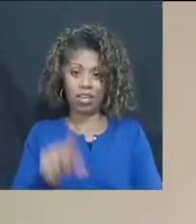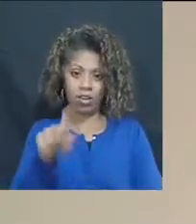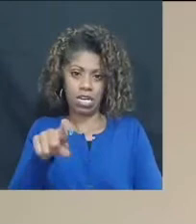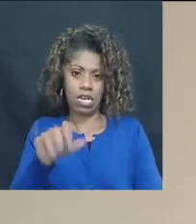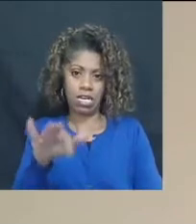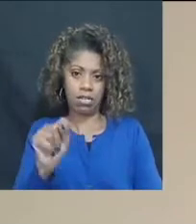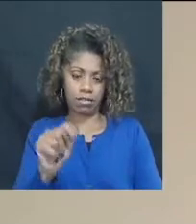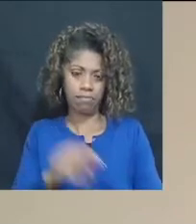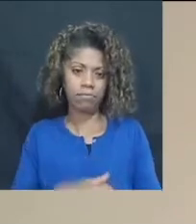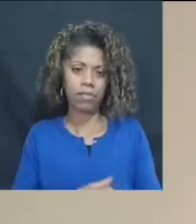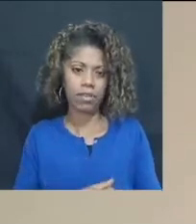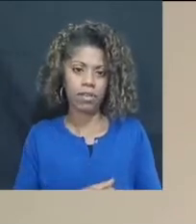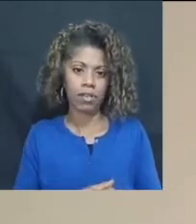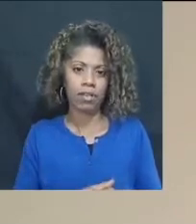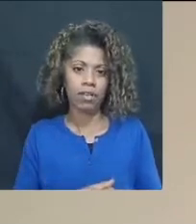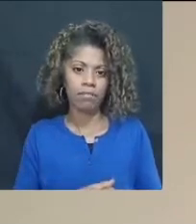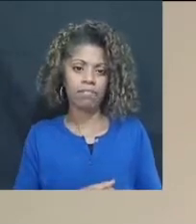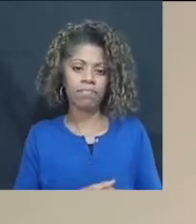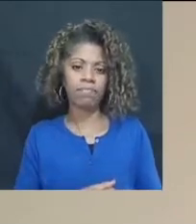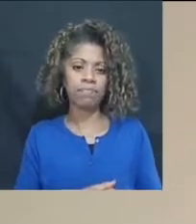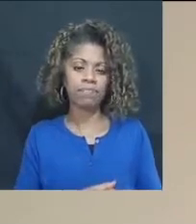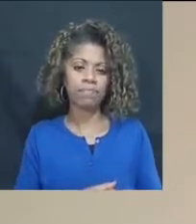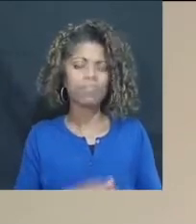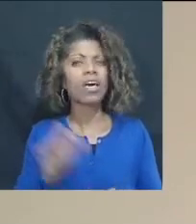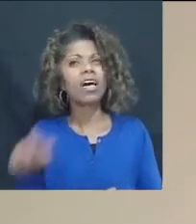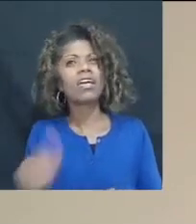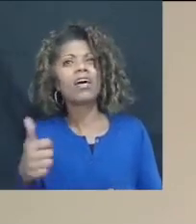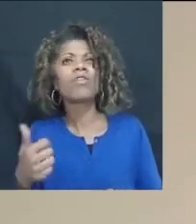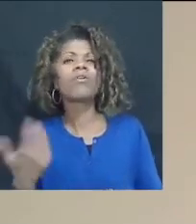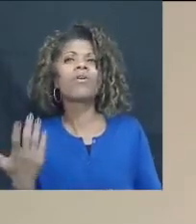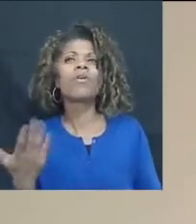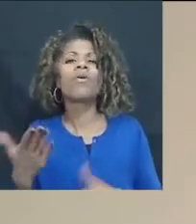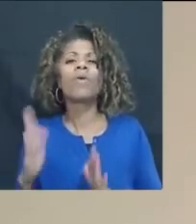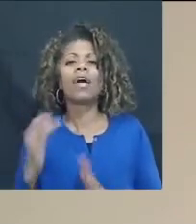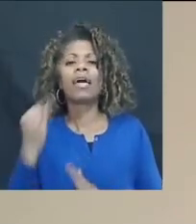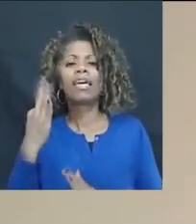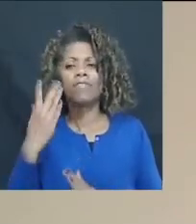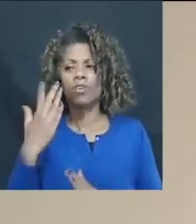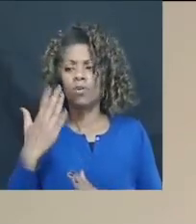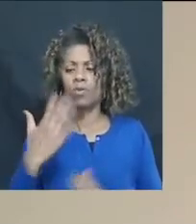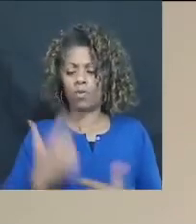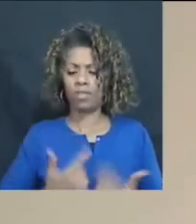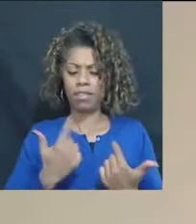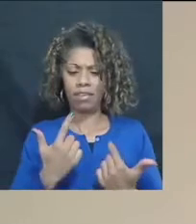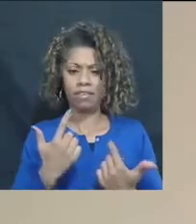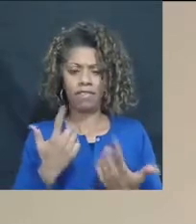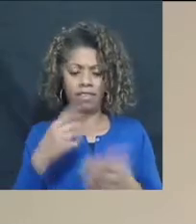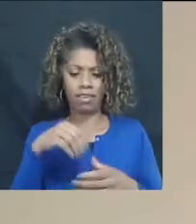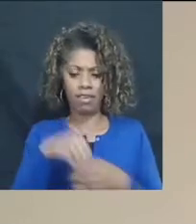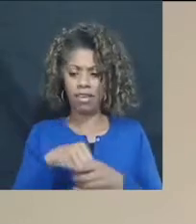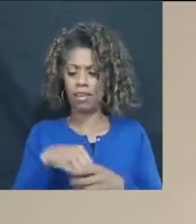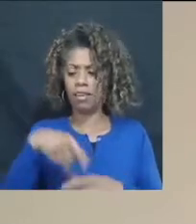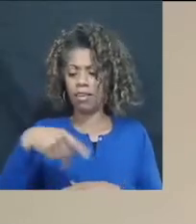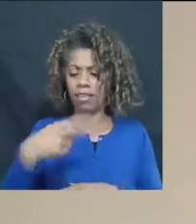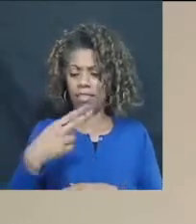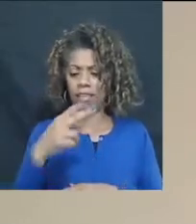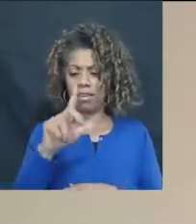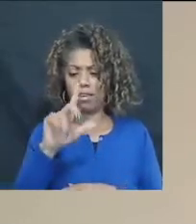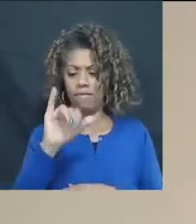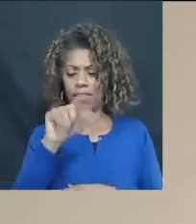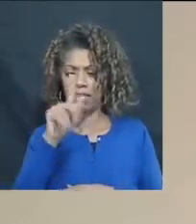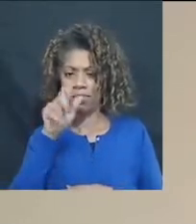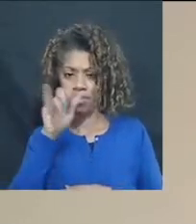a way, another way to think about this is if you live in philanthropy or the social impact world. I used to be at the Knight Foundation as vice president of